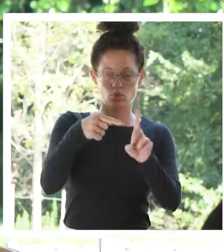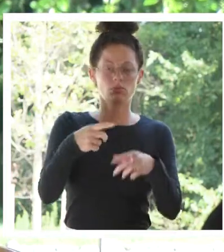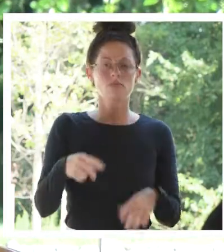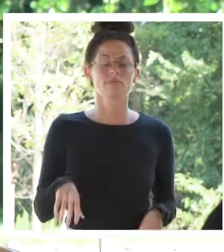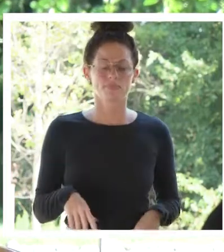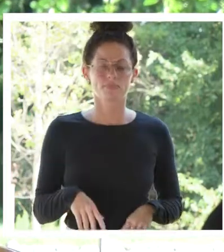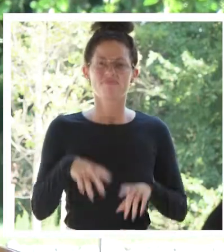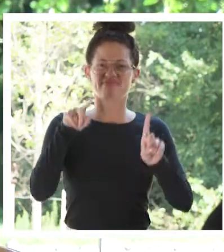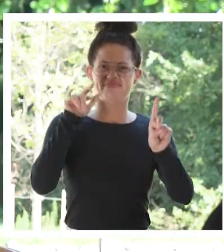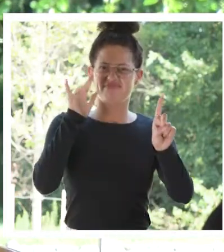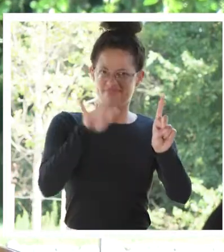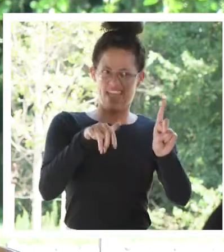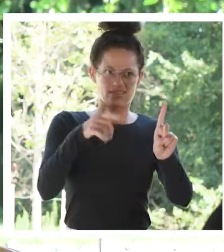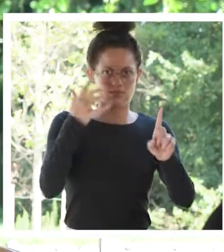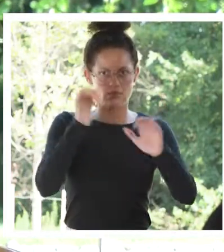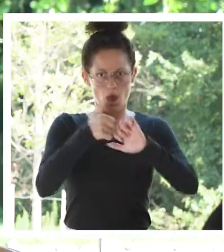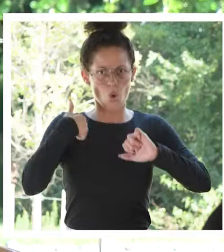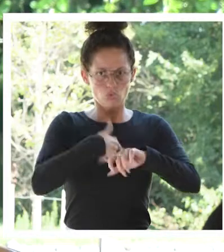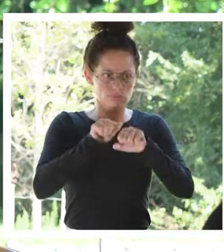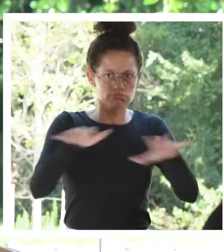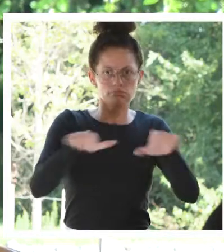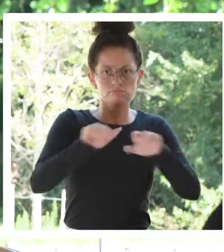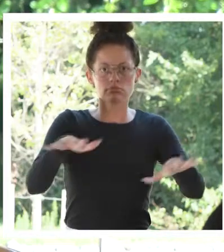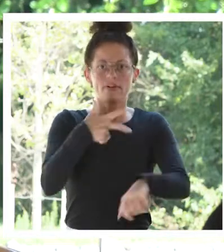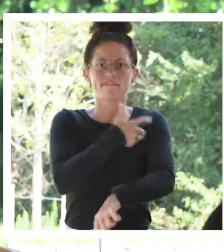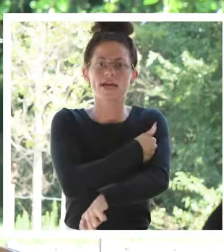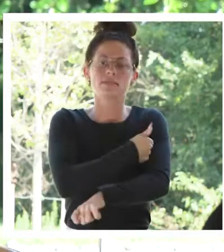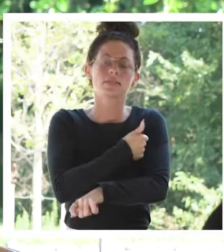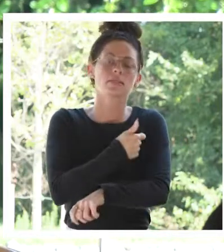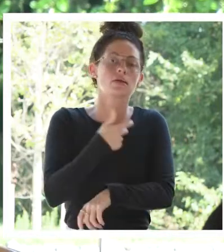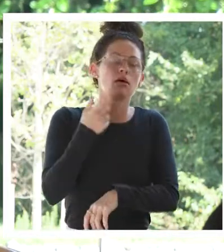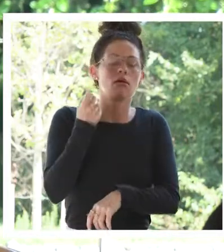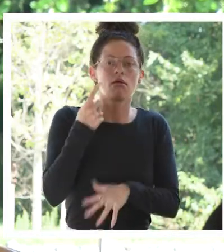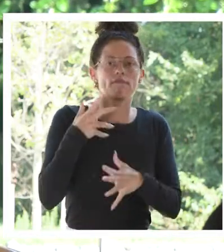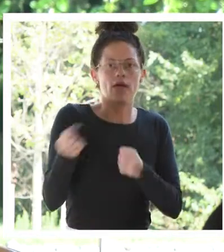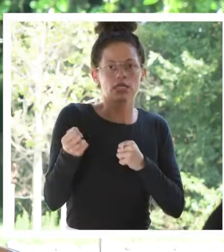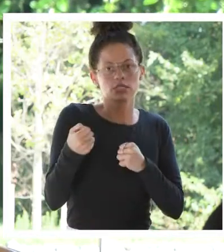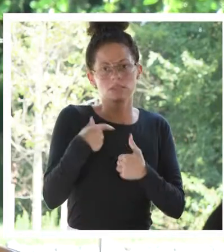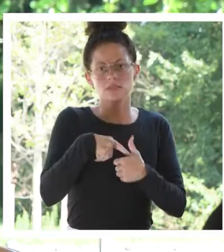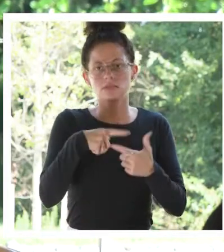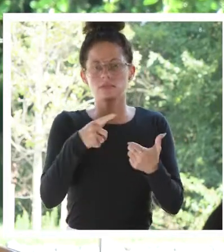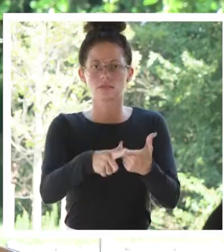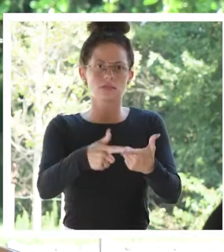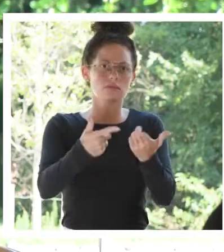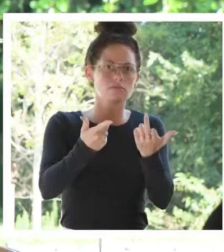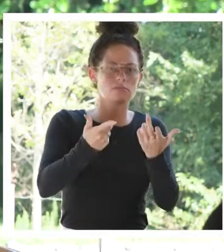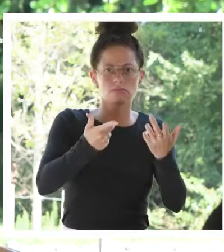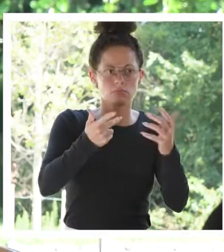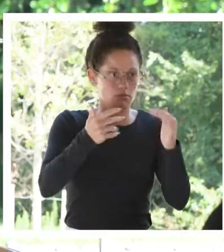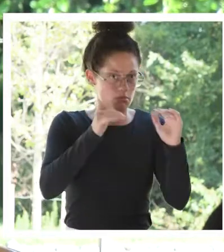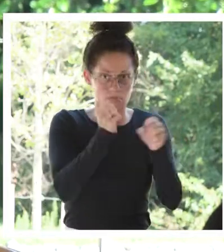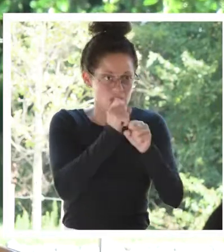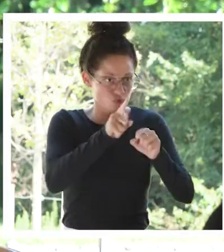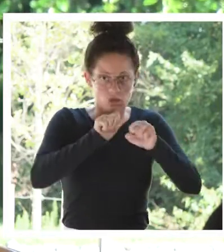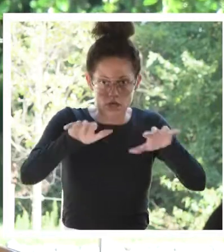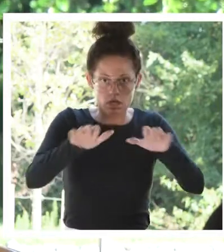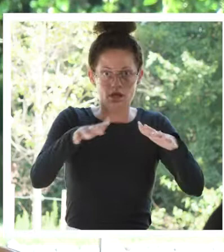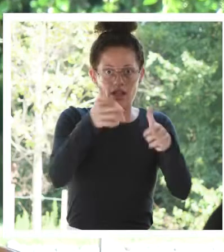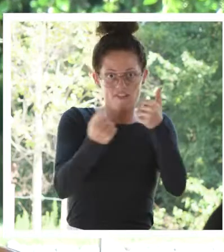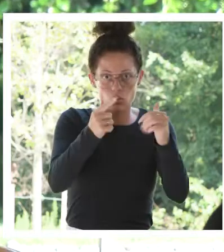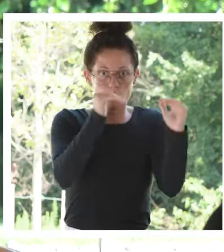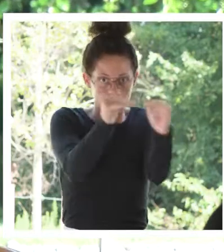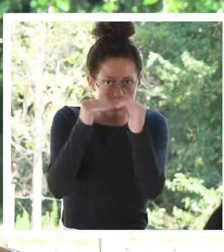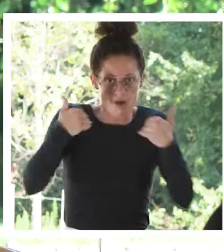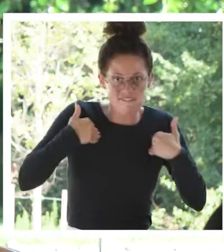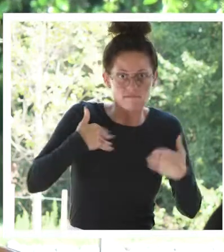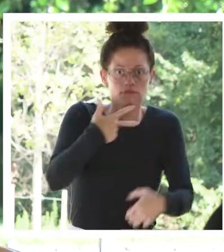deploy vaccines much more quickly, much more equitably, and to produce a lot more, and